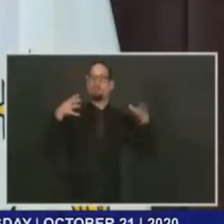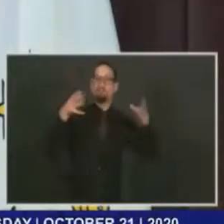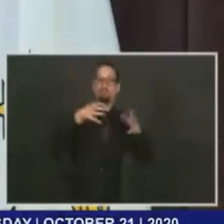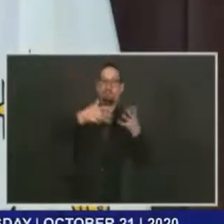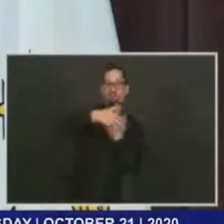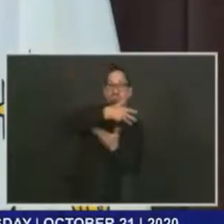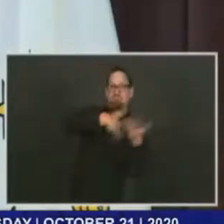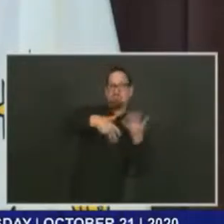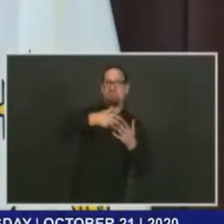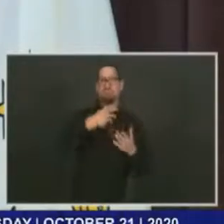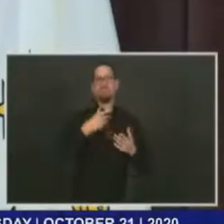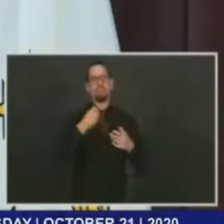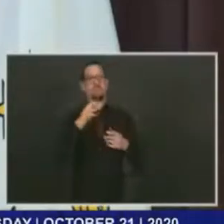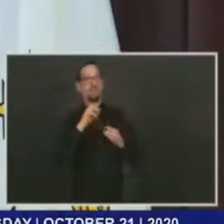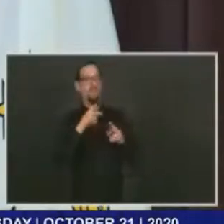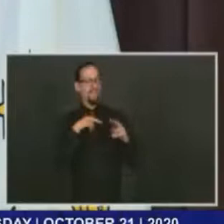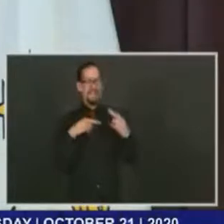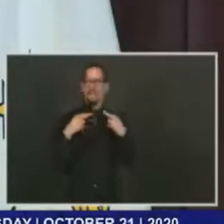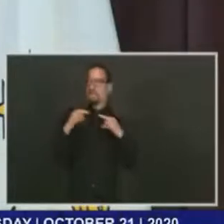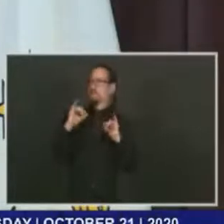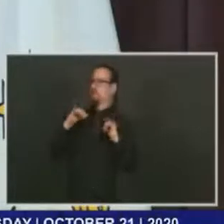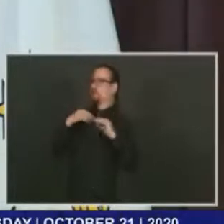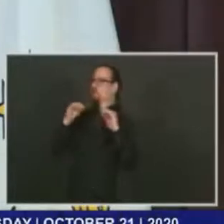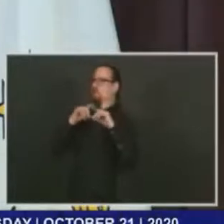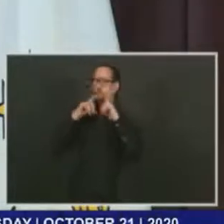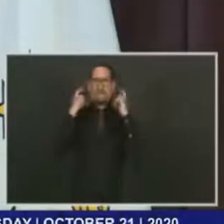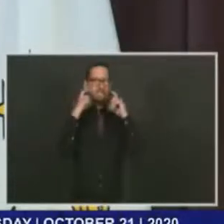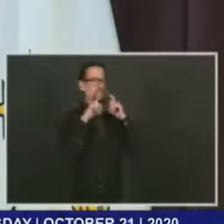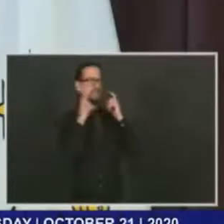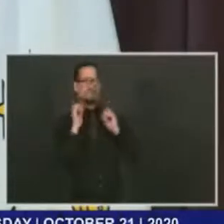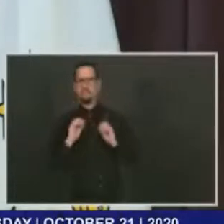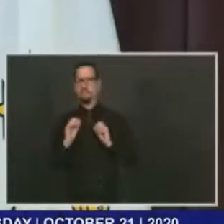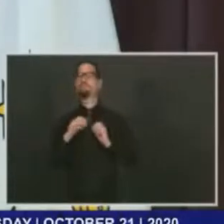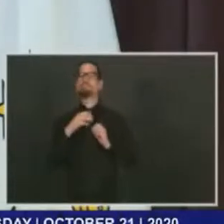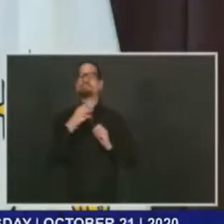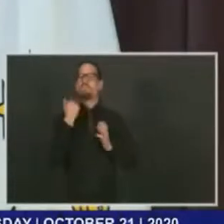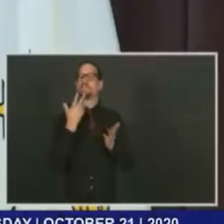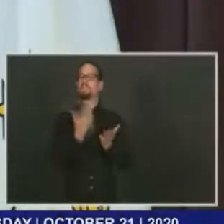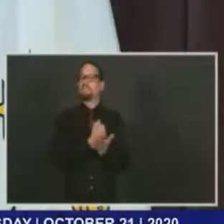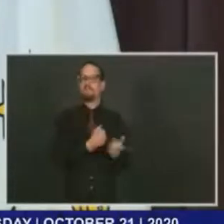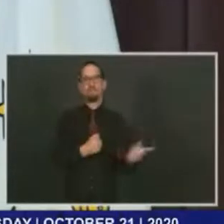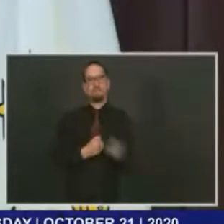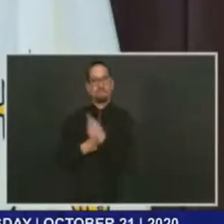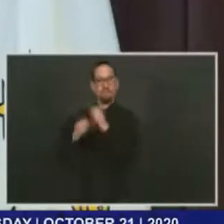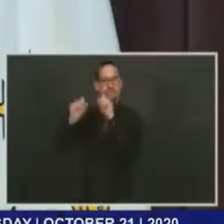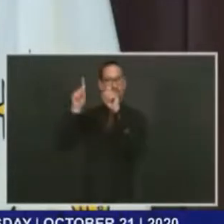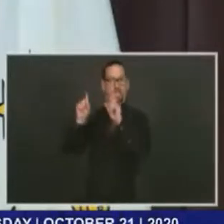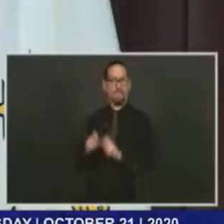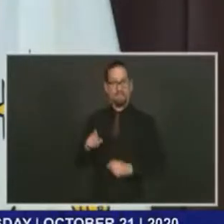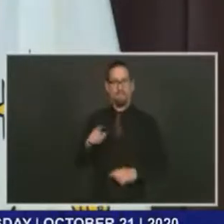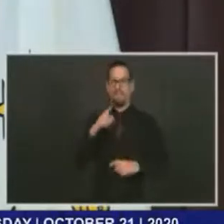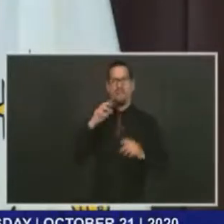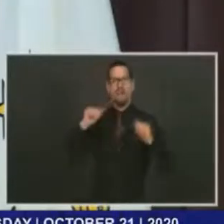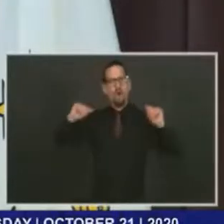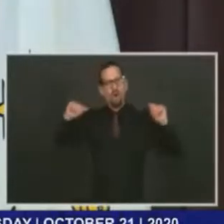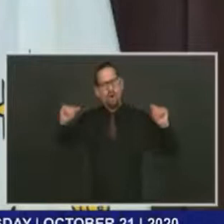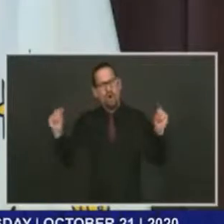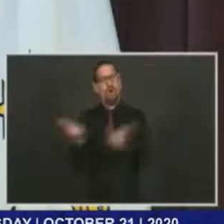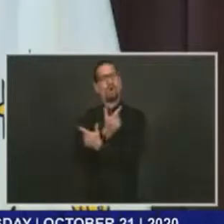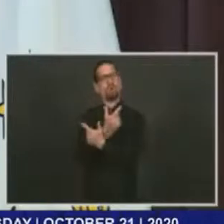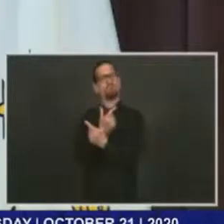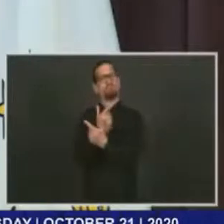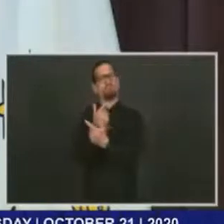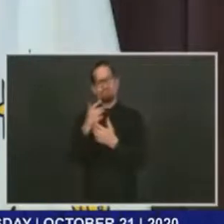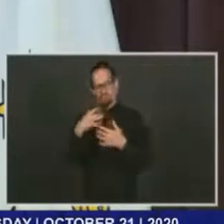mask. We have the testing capacity that we're expanding to make available for those people without symptoms,